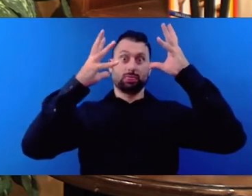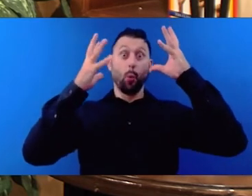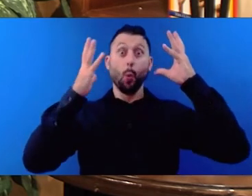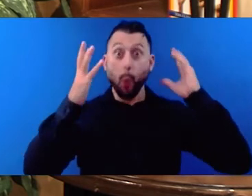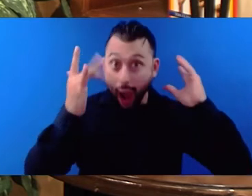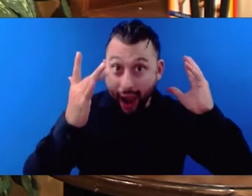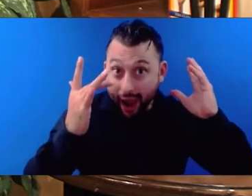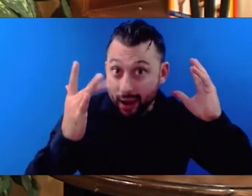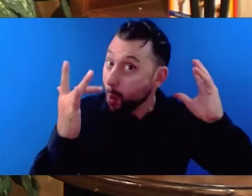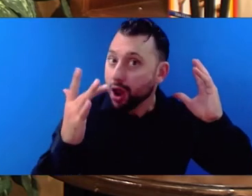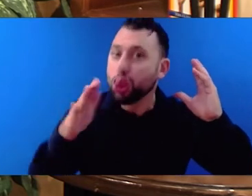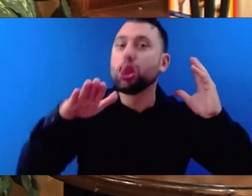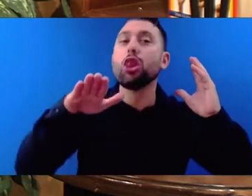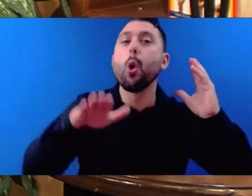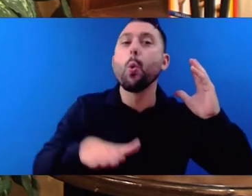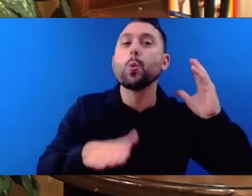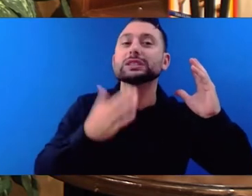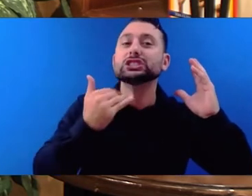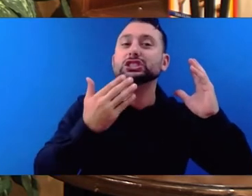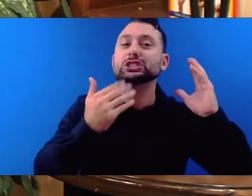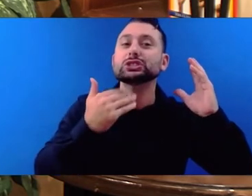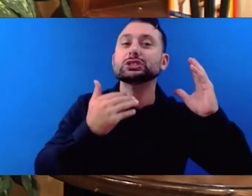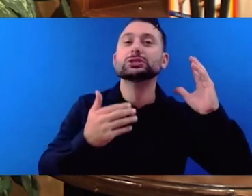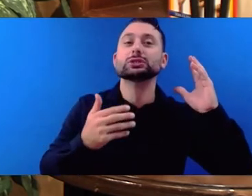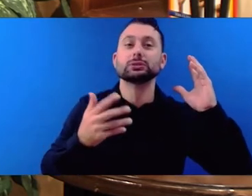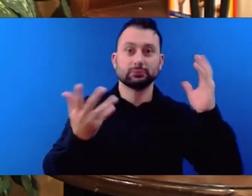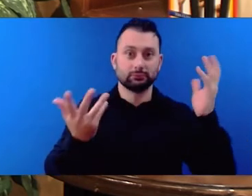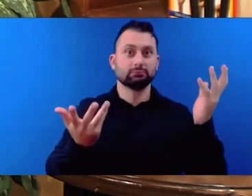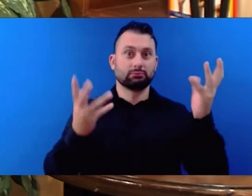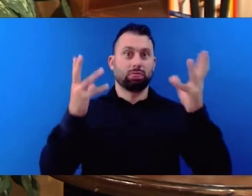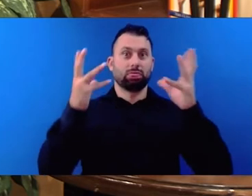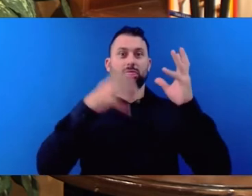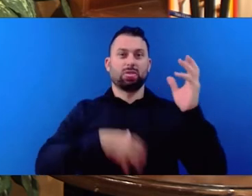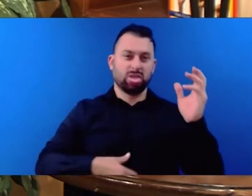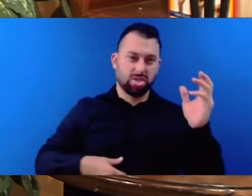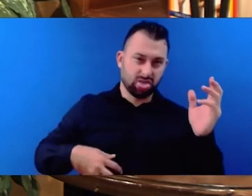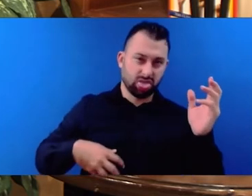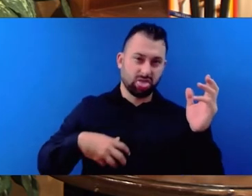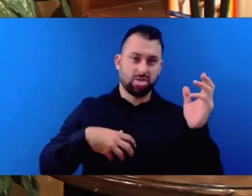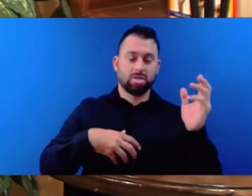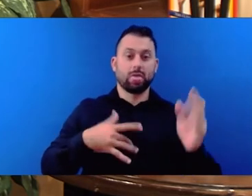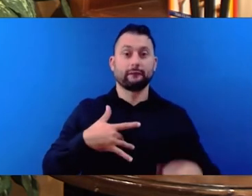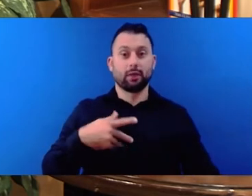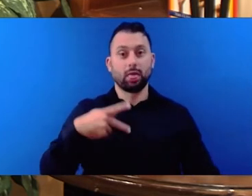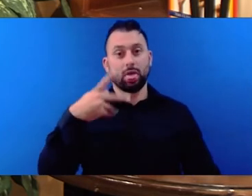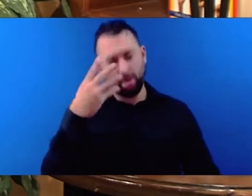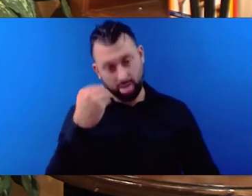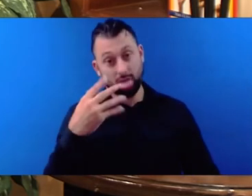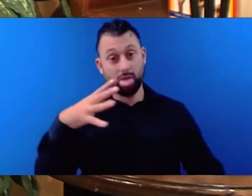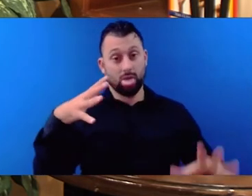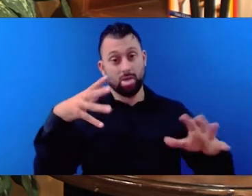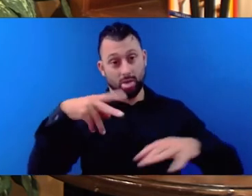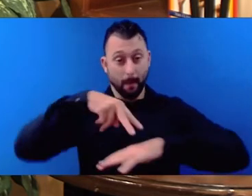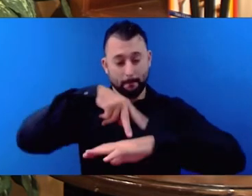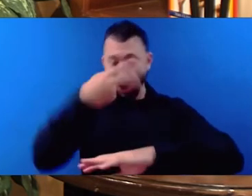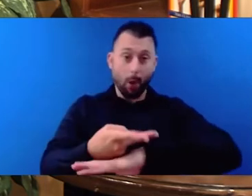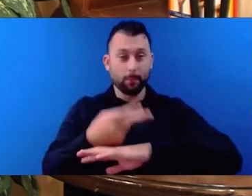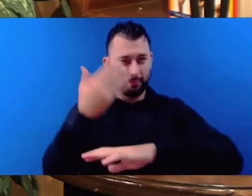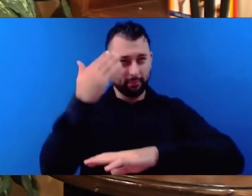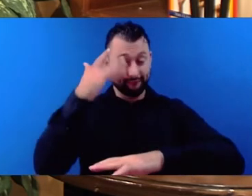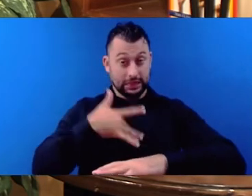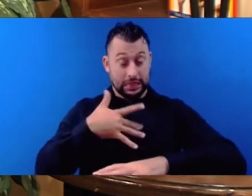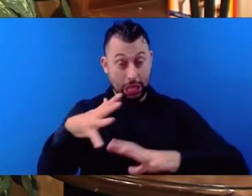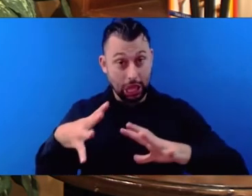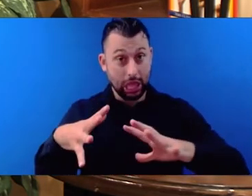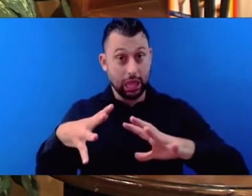might pass out. Those can be indicators that your blood sugar's too low. And we definitely educate our patients